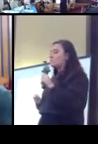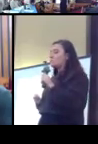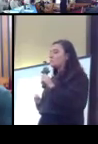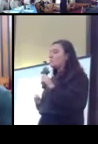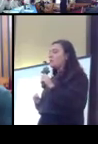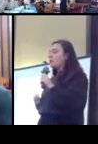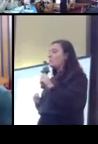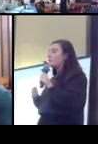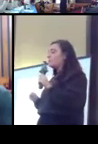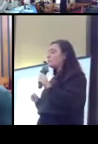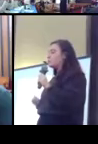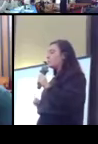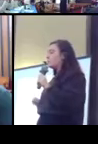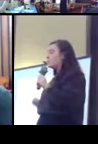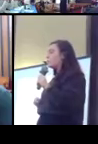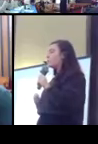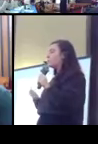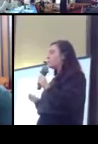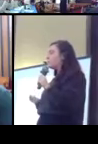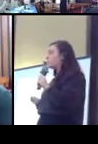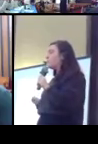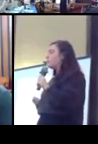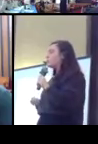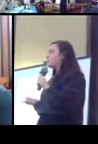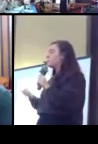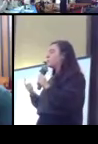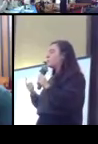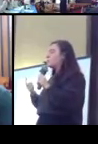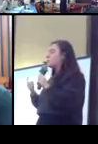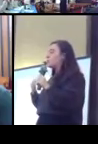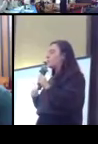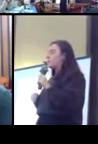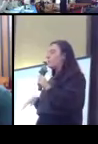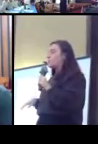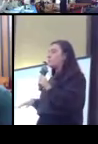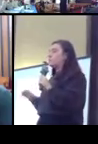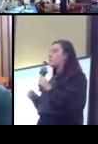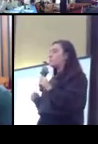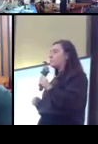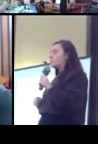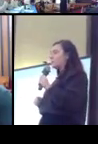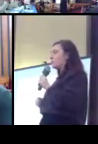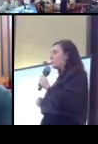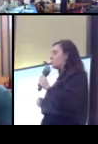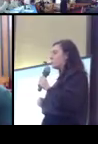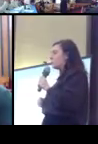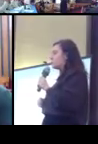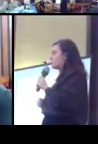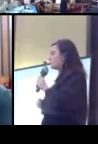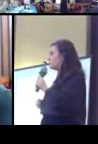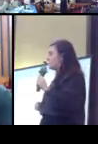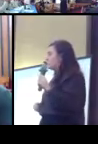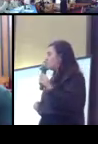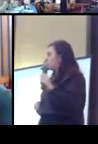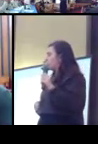how to better use the tools available or need tools in order to create the opportunity for those new retail